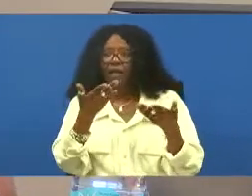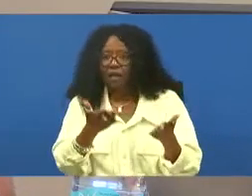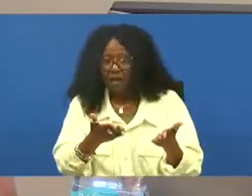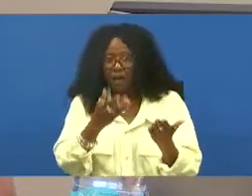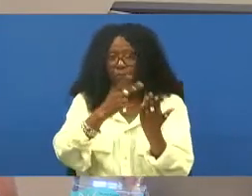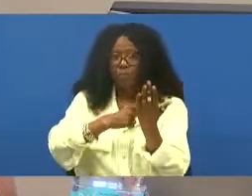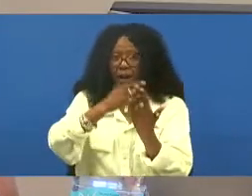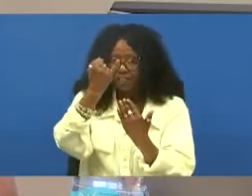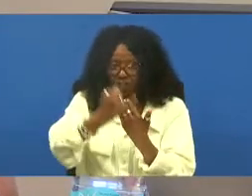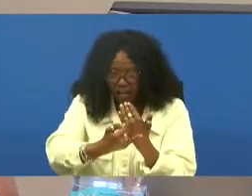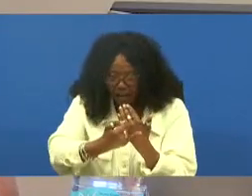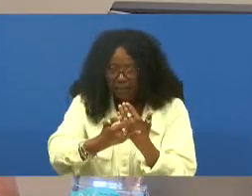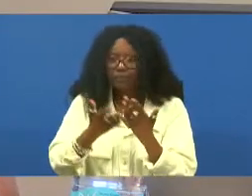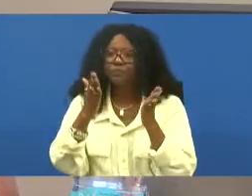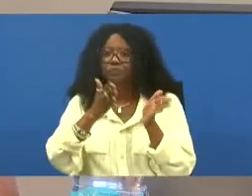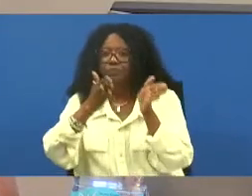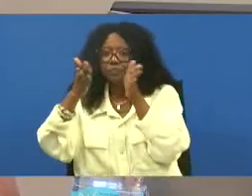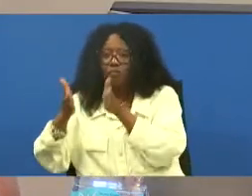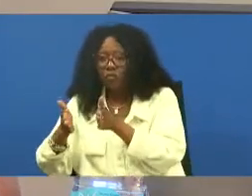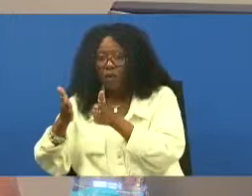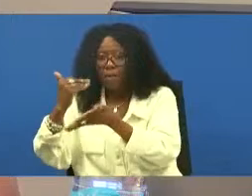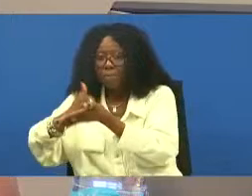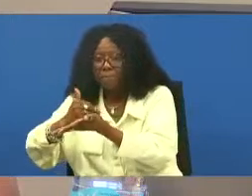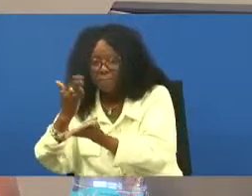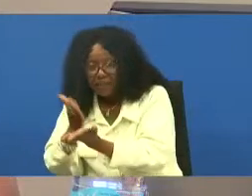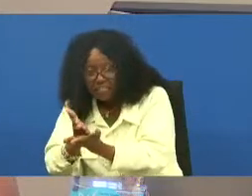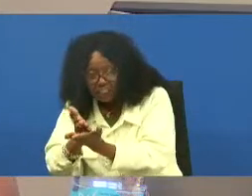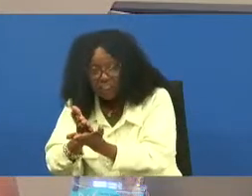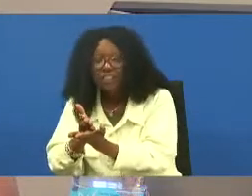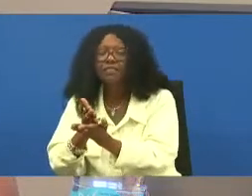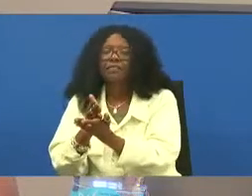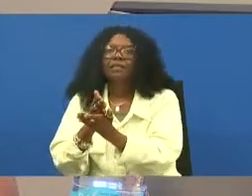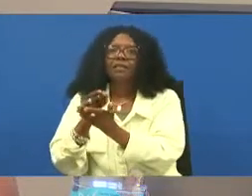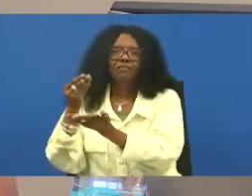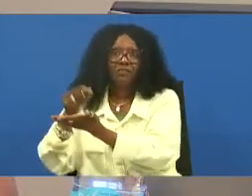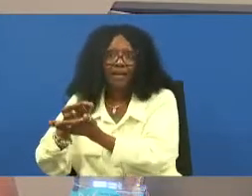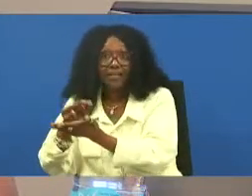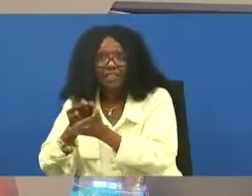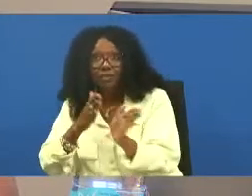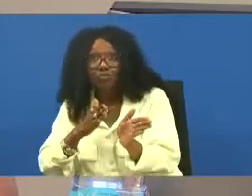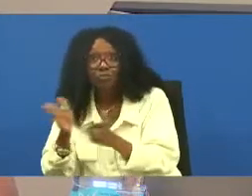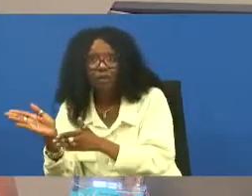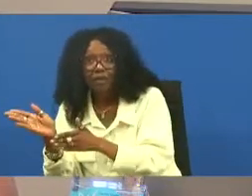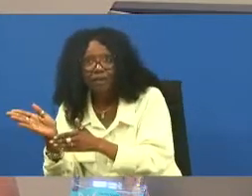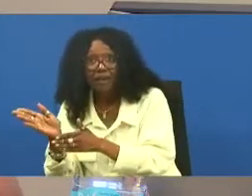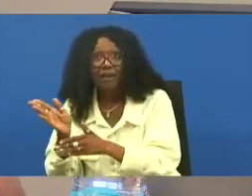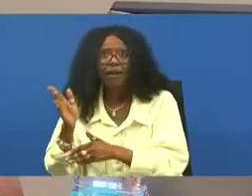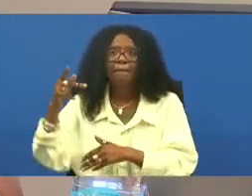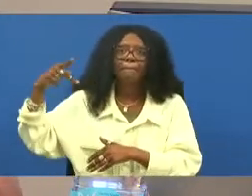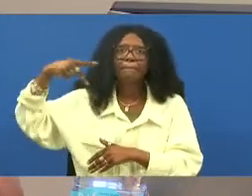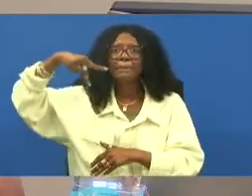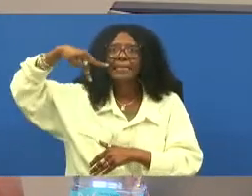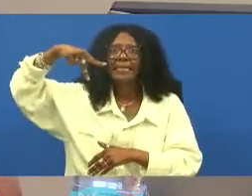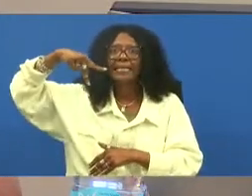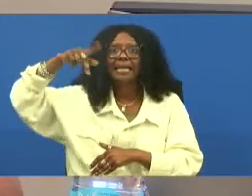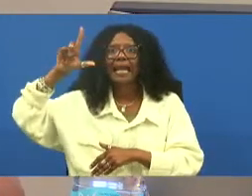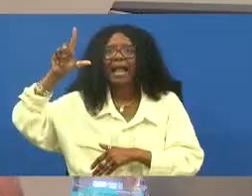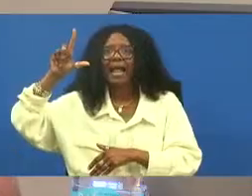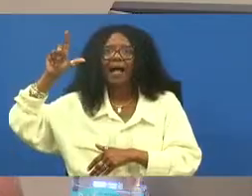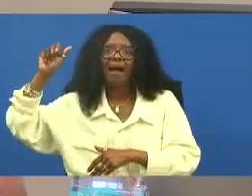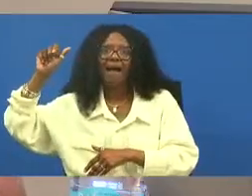prepare financial modeling, budgets, and a financial plan, the big P word, plan, to develop